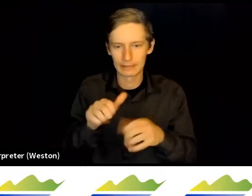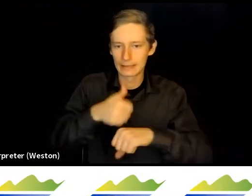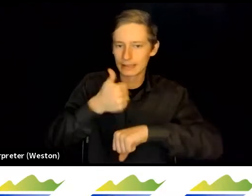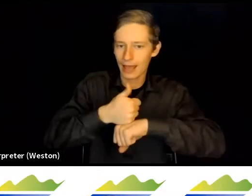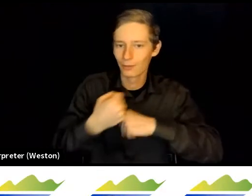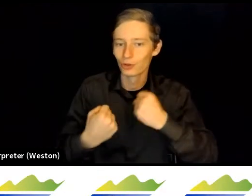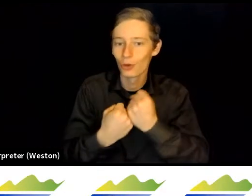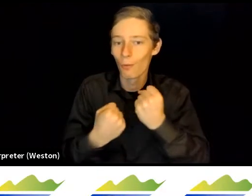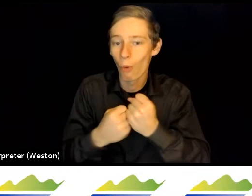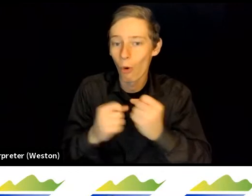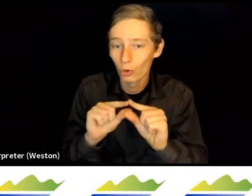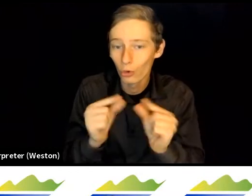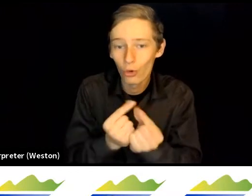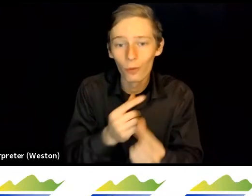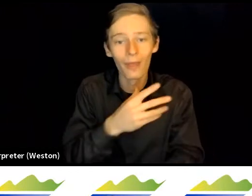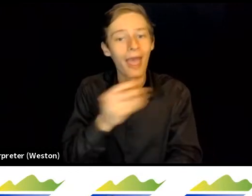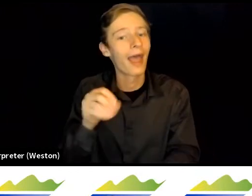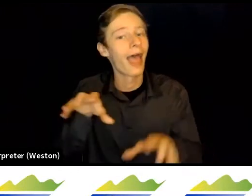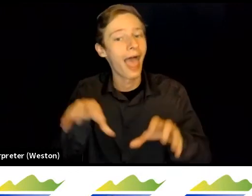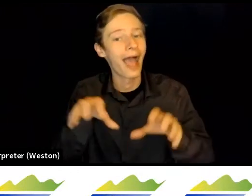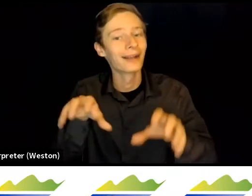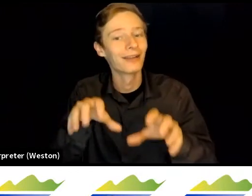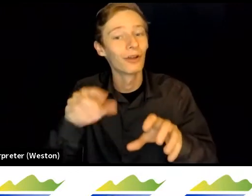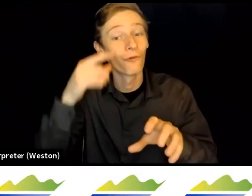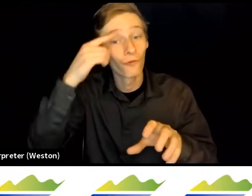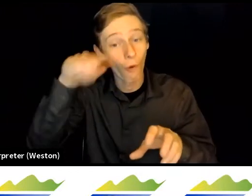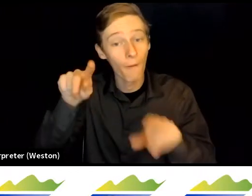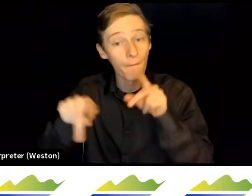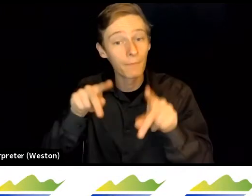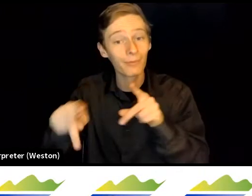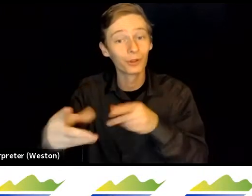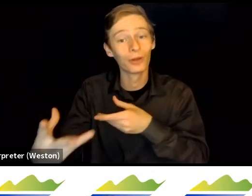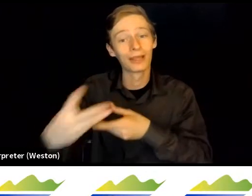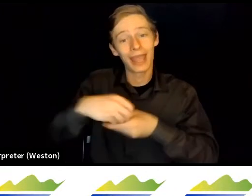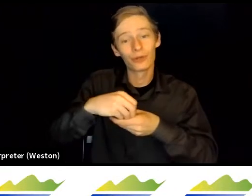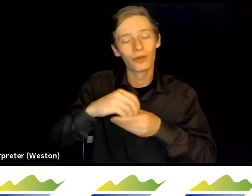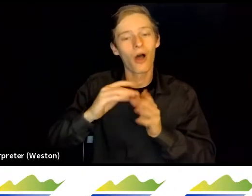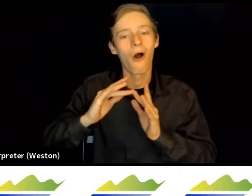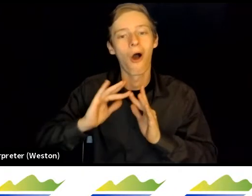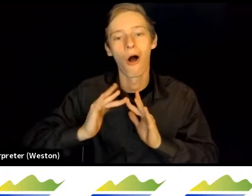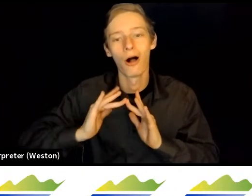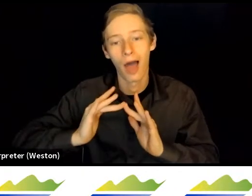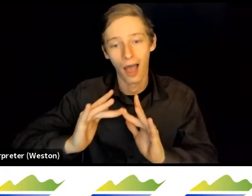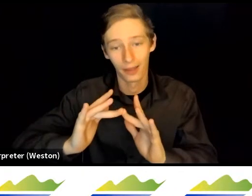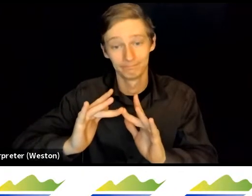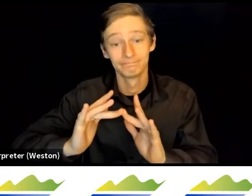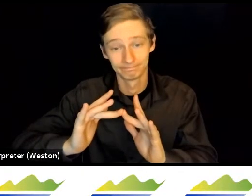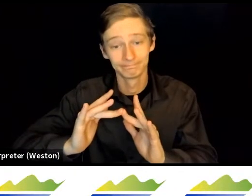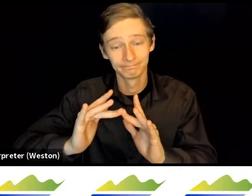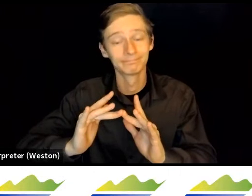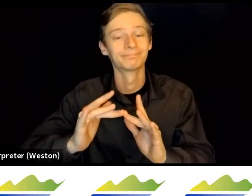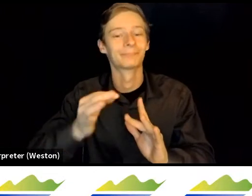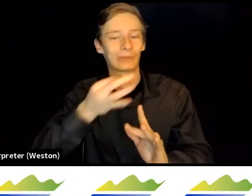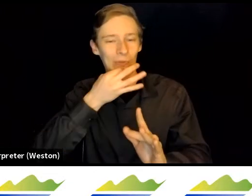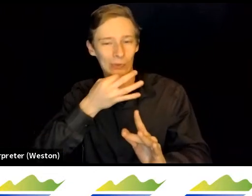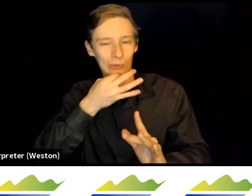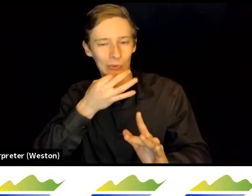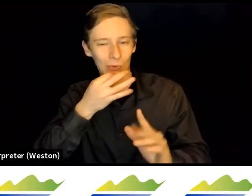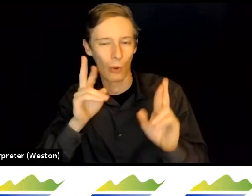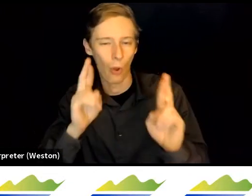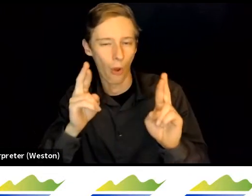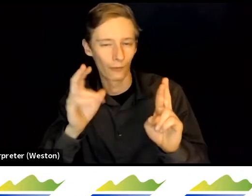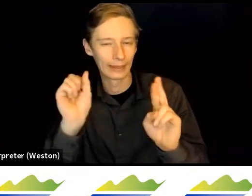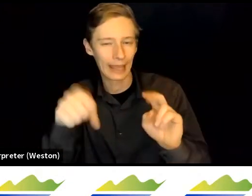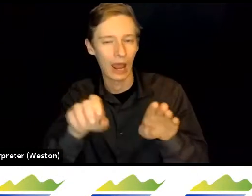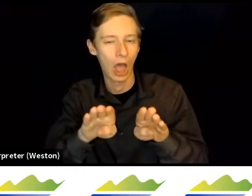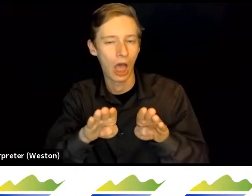activities online for people to engage in. But we're excited to hopefully start opening our doors a little wider and have